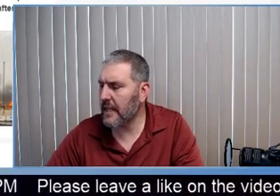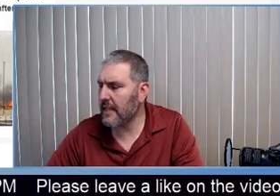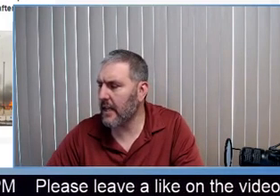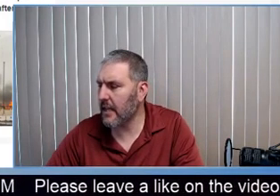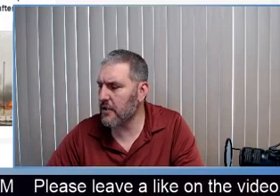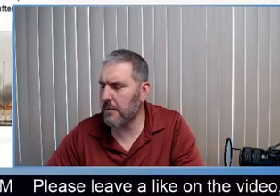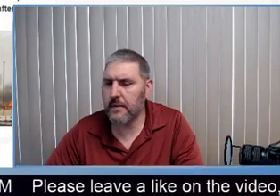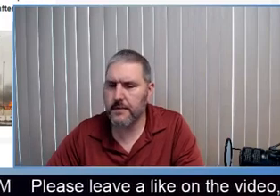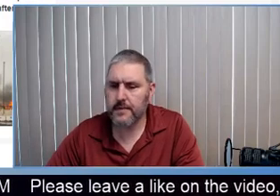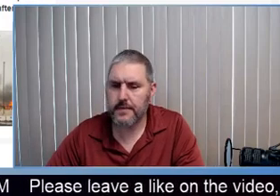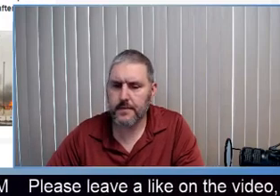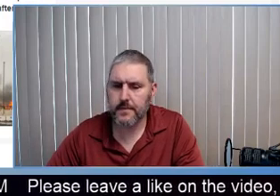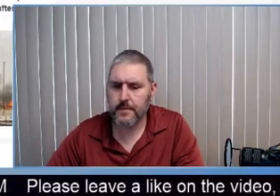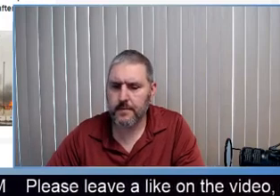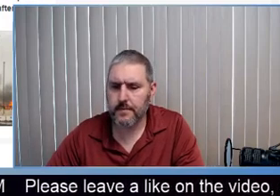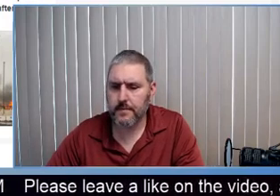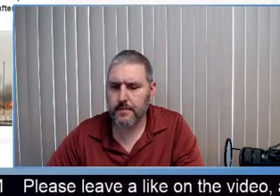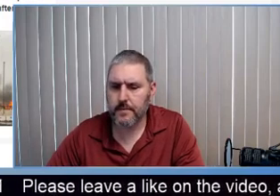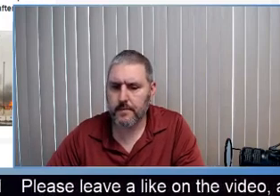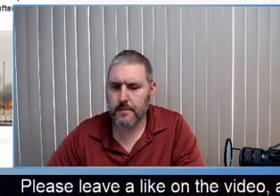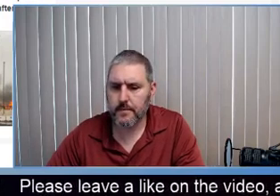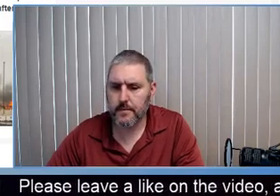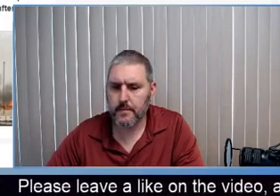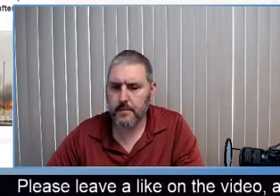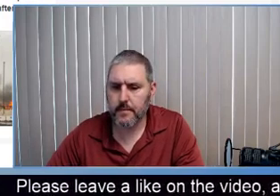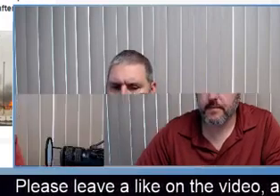No, they need the gospel.